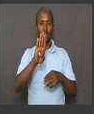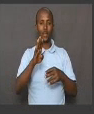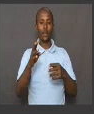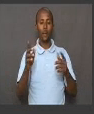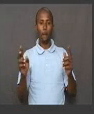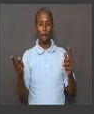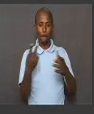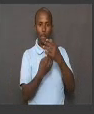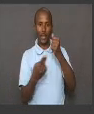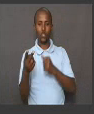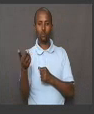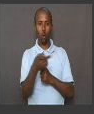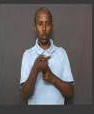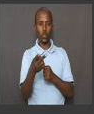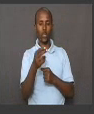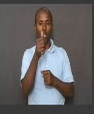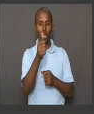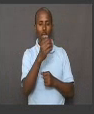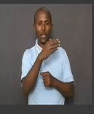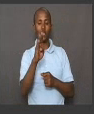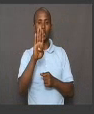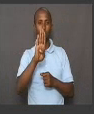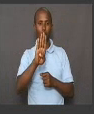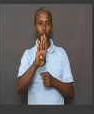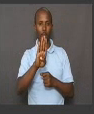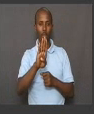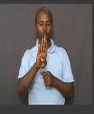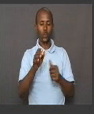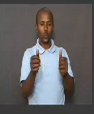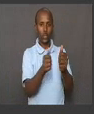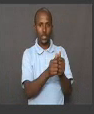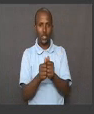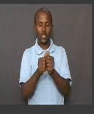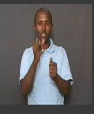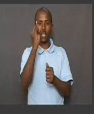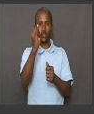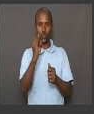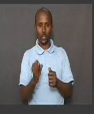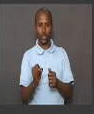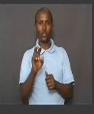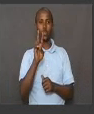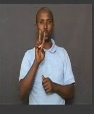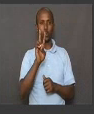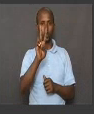pairs both A and B with the integer